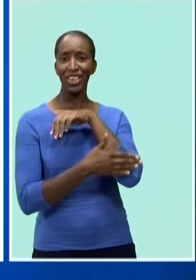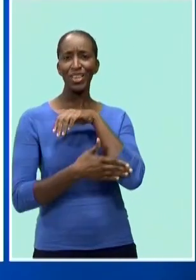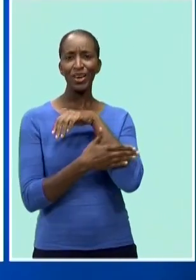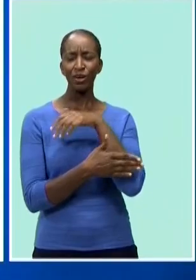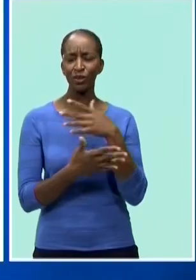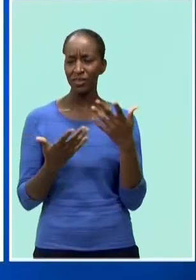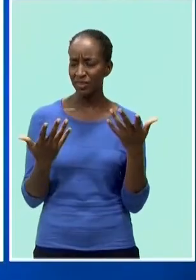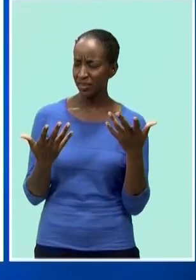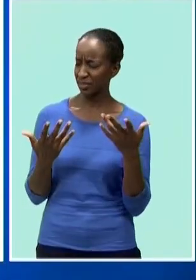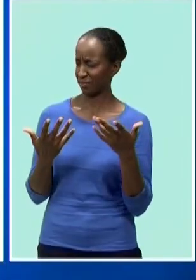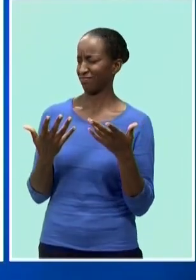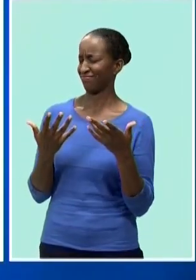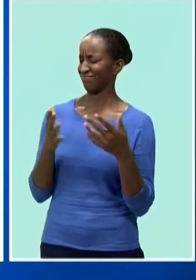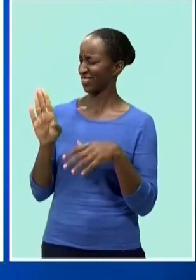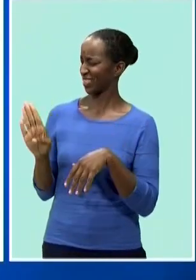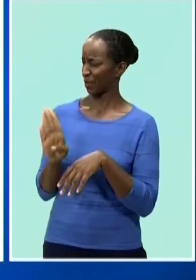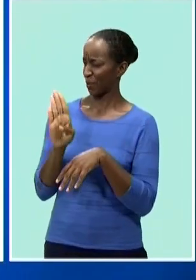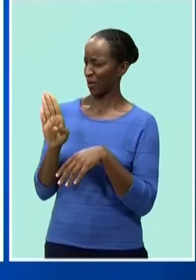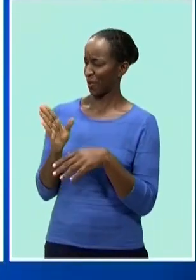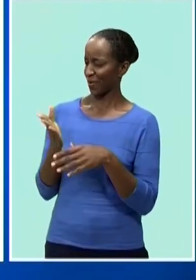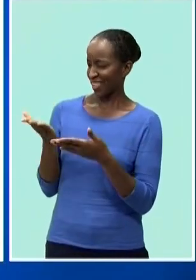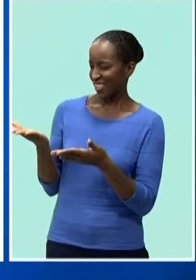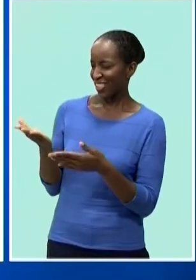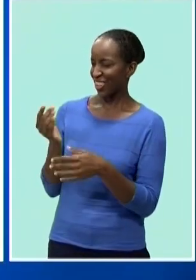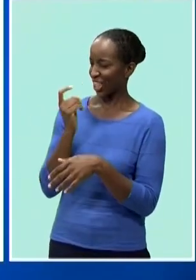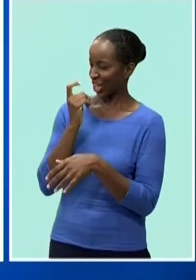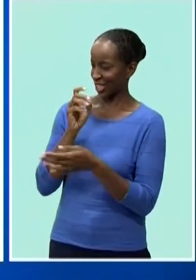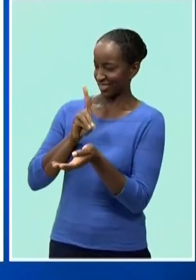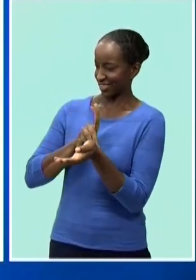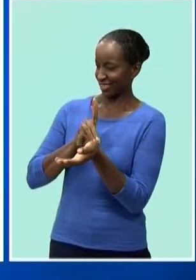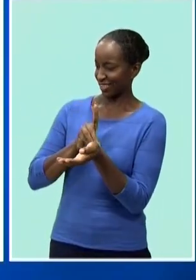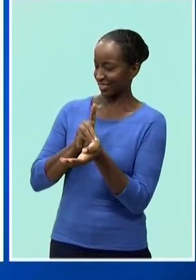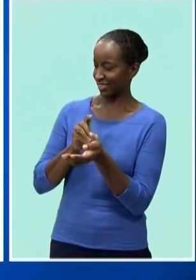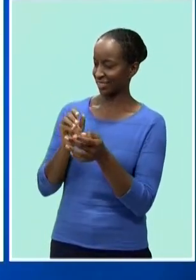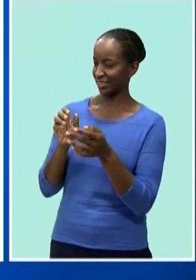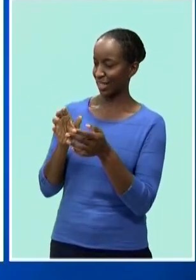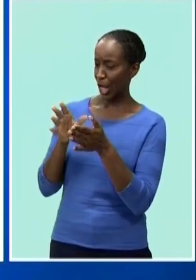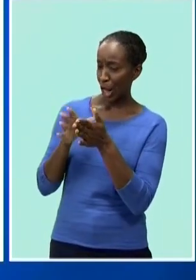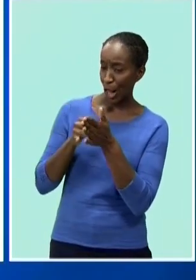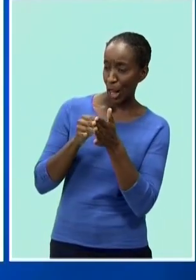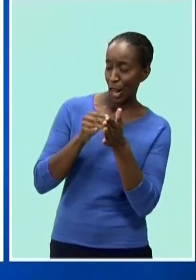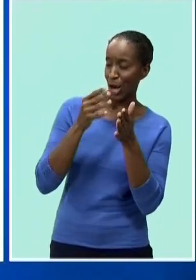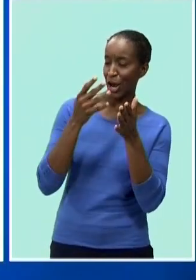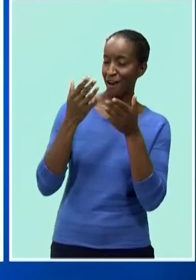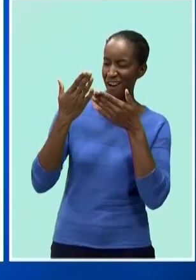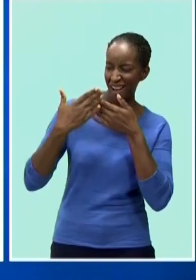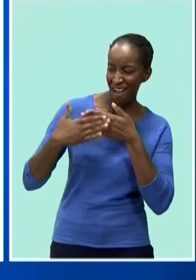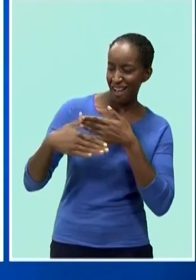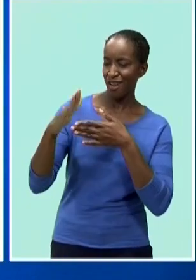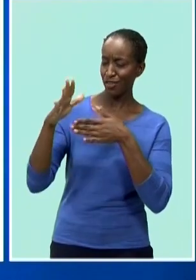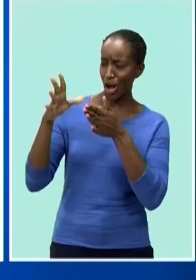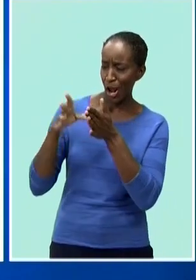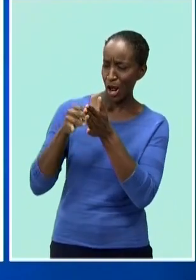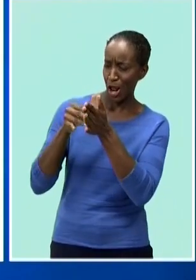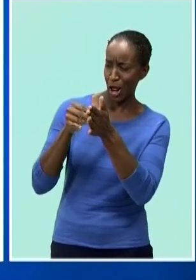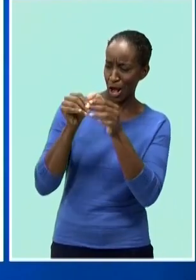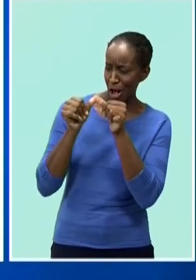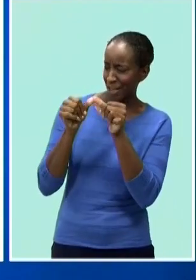that the Barbadian dentists are not being educated on a continual basis. And I